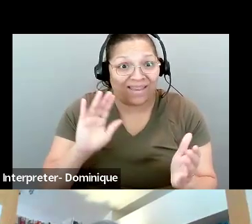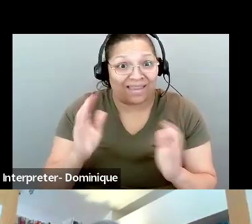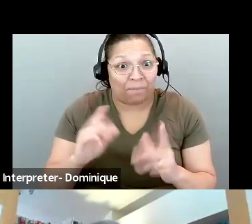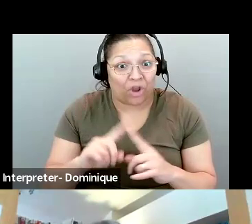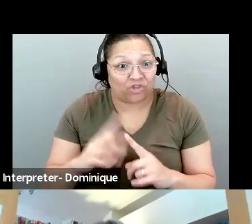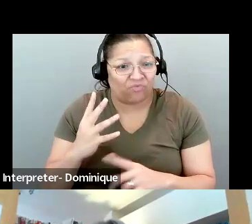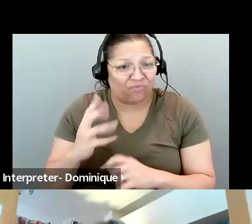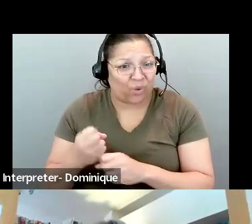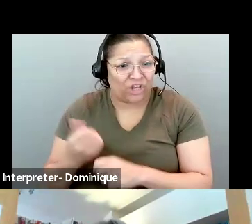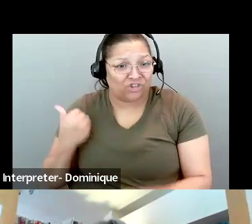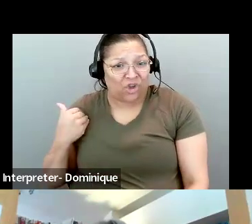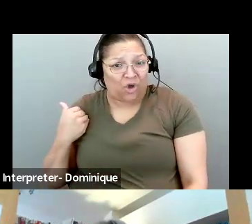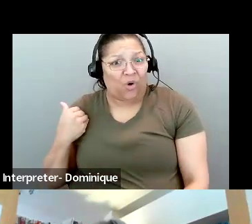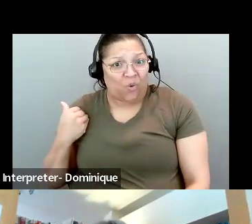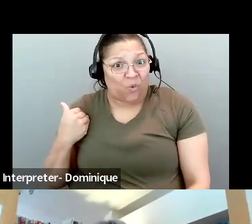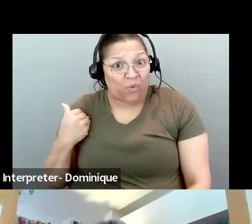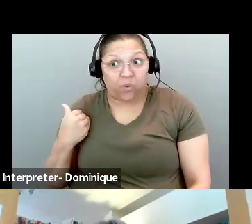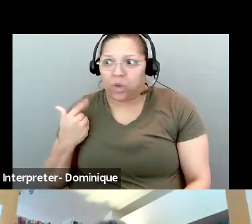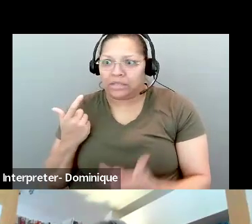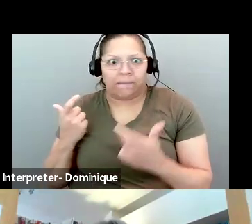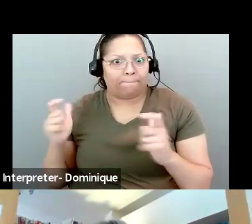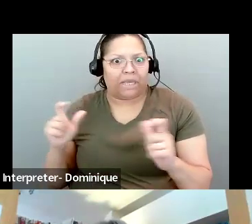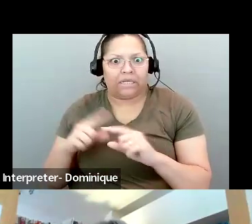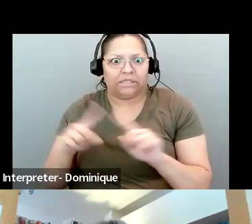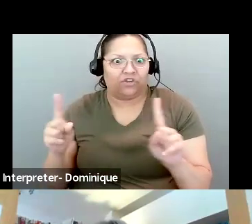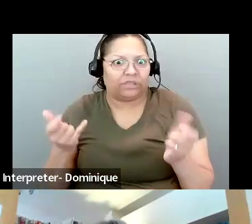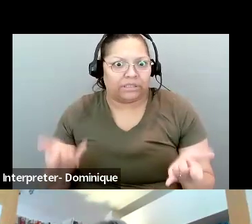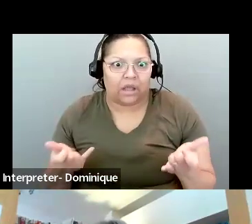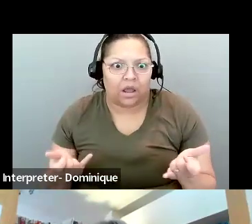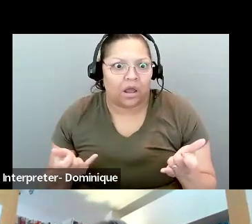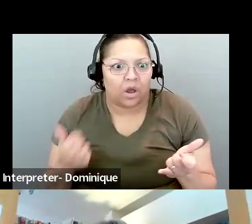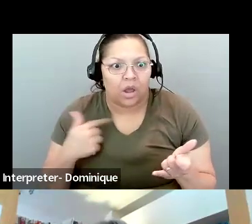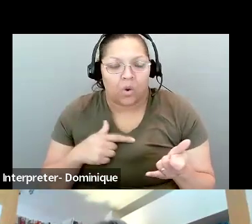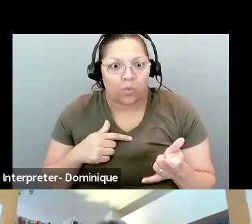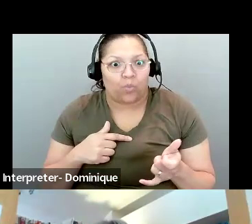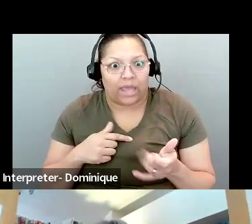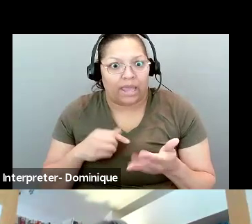4 years ago. I mean, there's a big difference. I mean, we've been keeping track